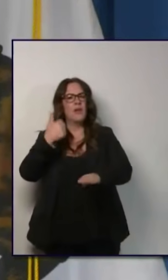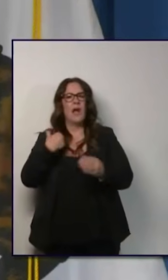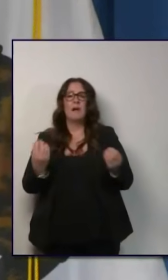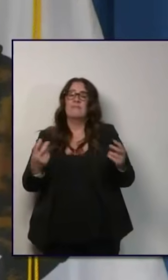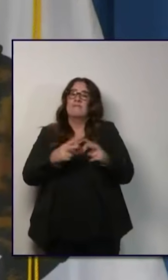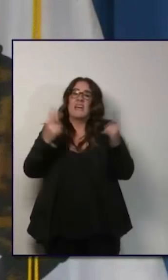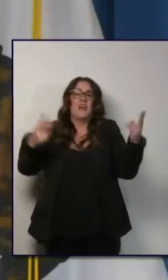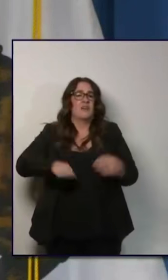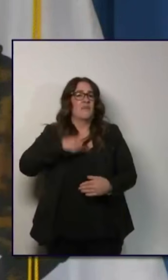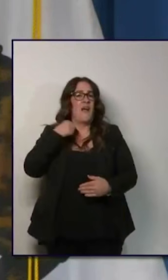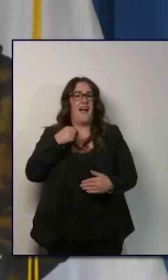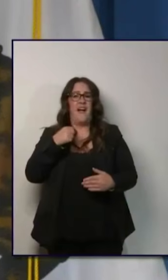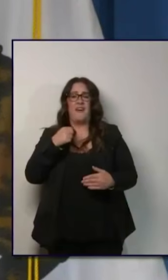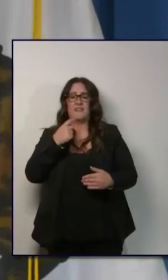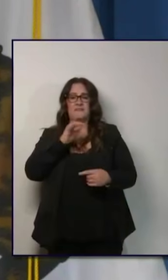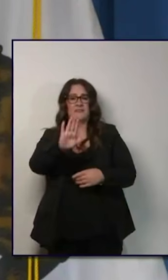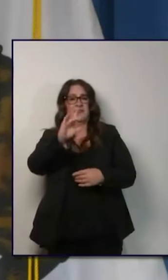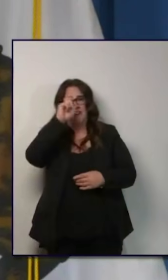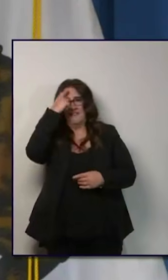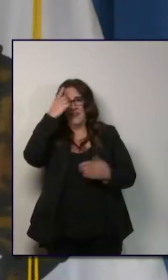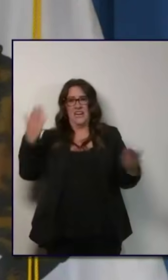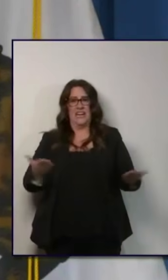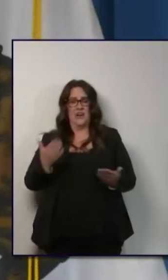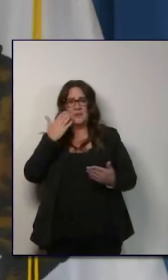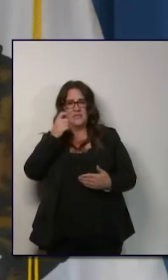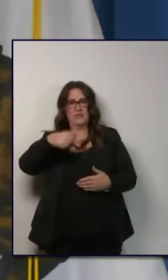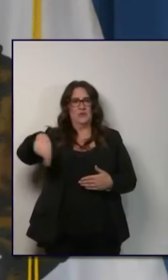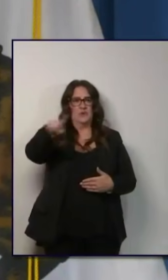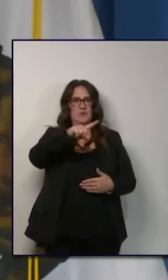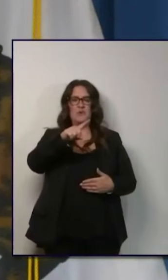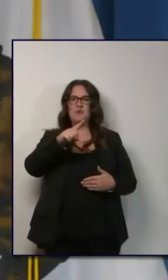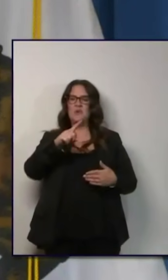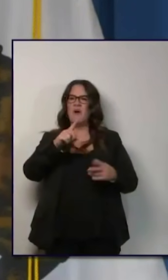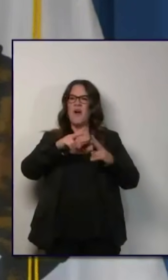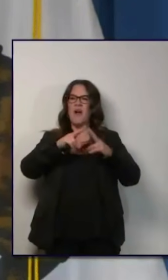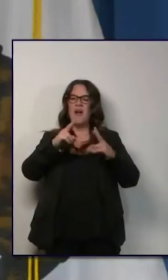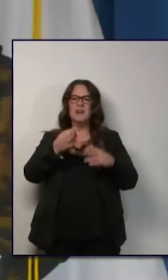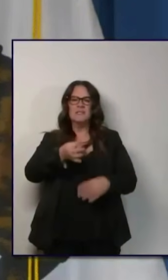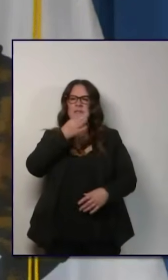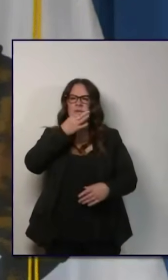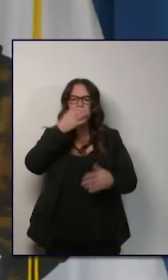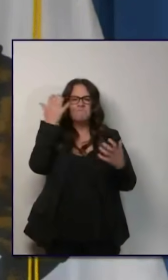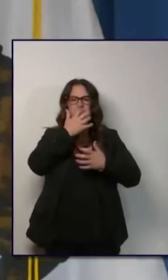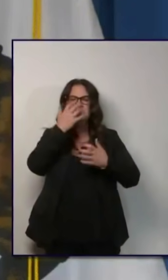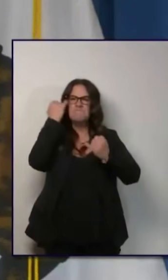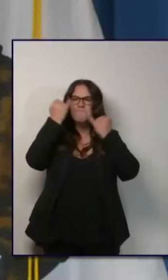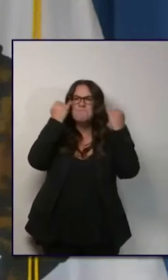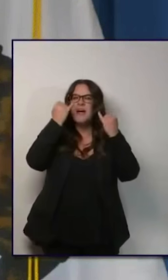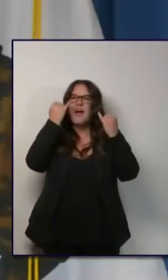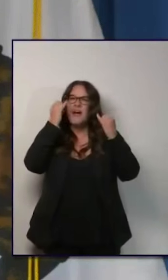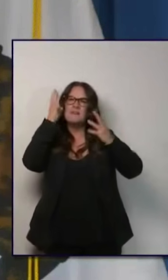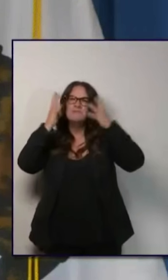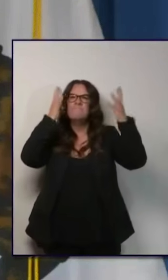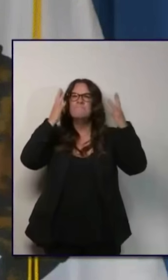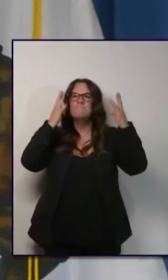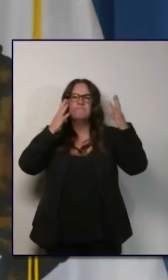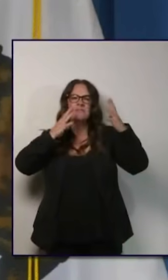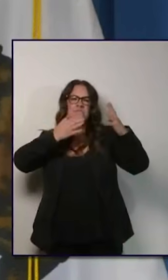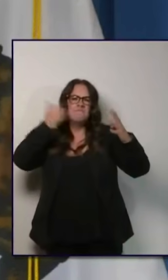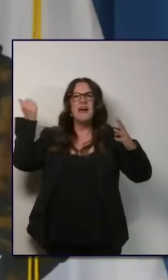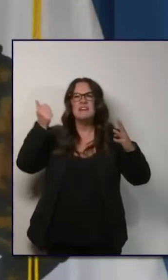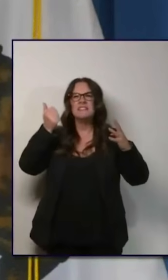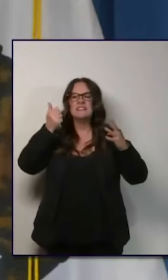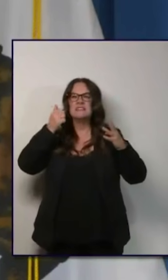a state that prides itself on reinventing itself and reimagining the future. Not just reimagining the